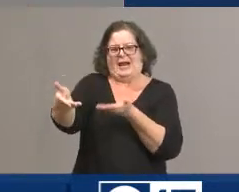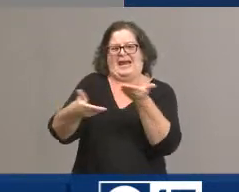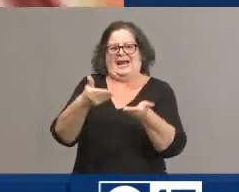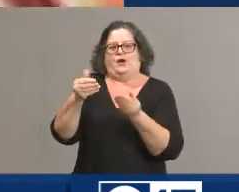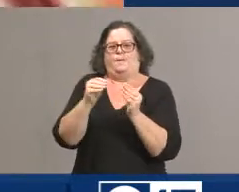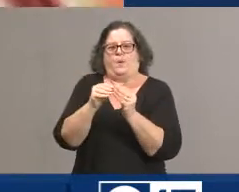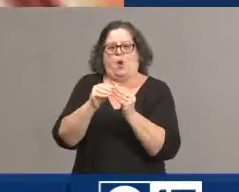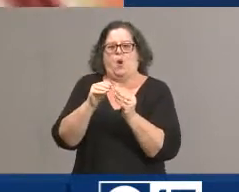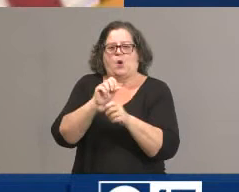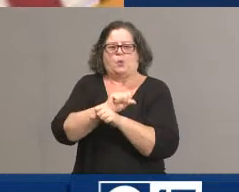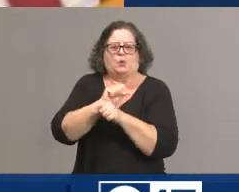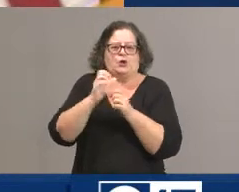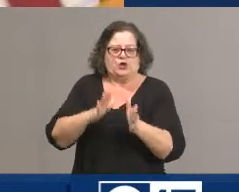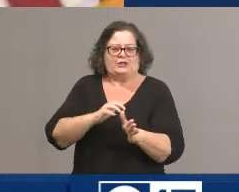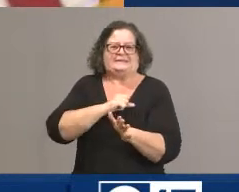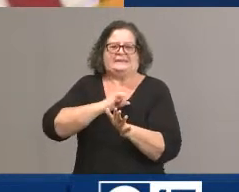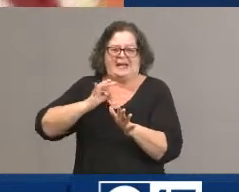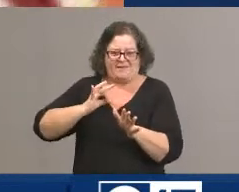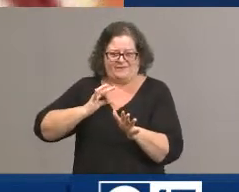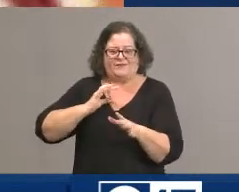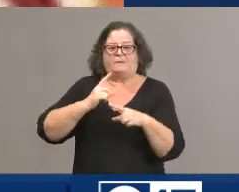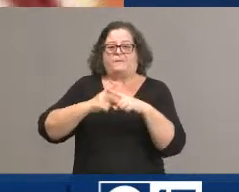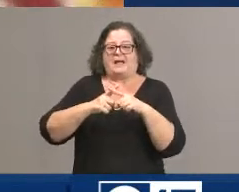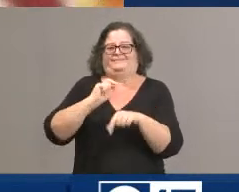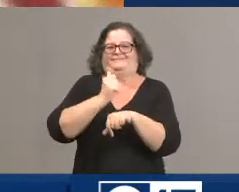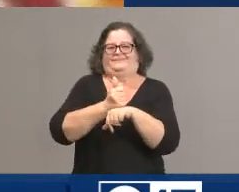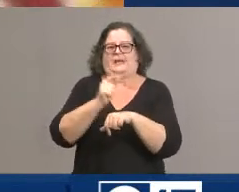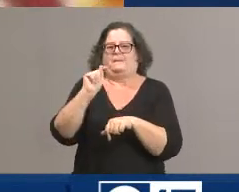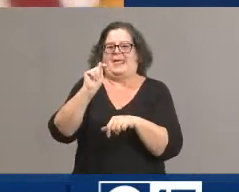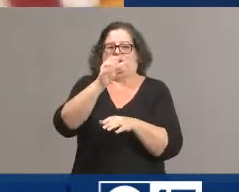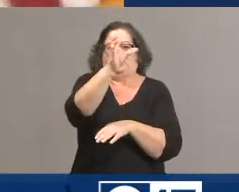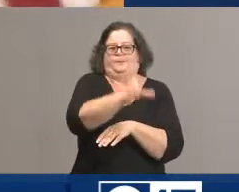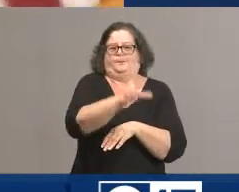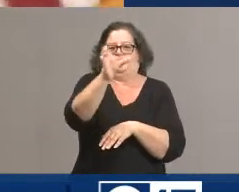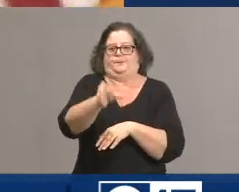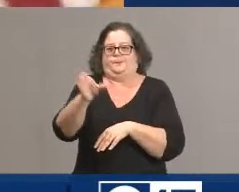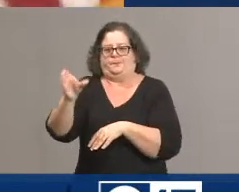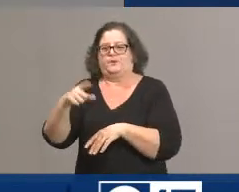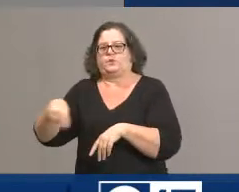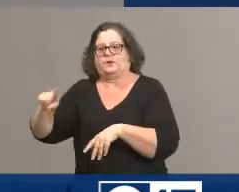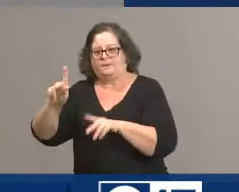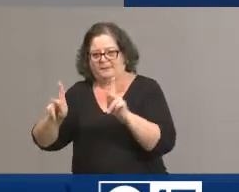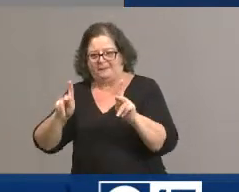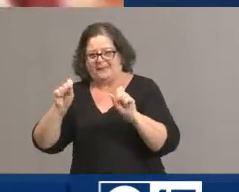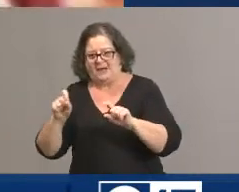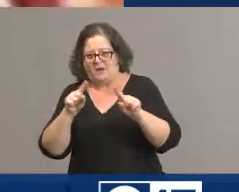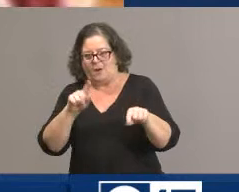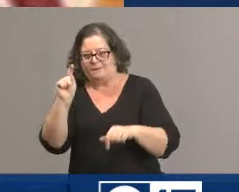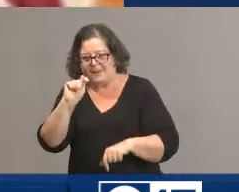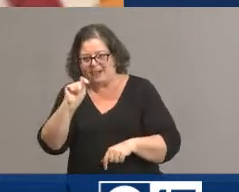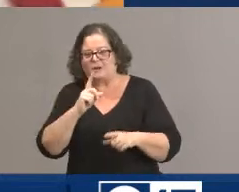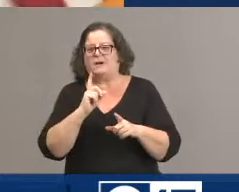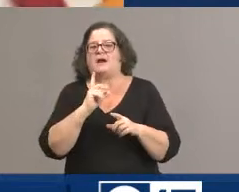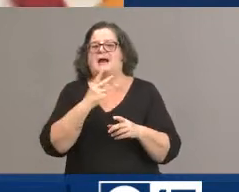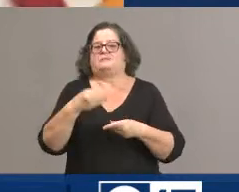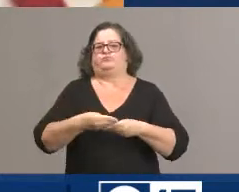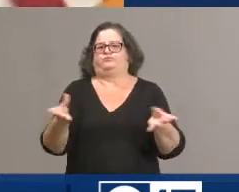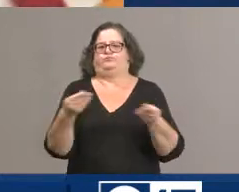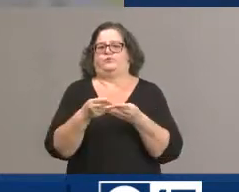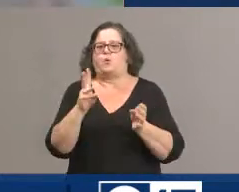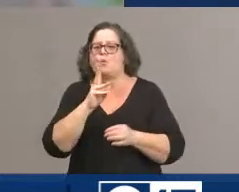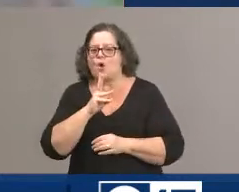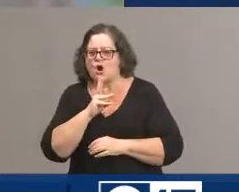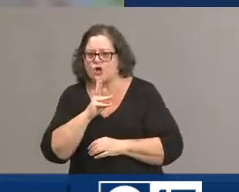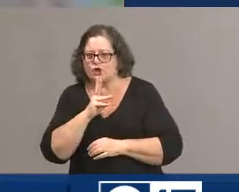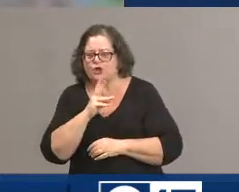we know that it's warm out there. We provided them with PPE, or personal protective equipment, for their staff. And then for everybody who got a test, we gave them